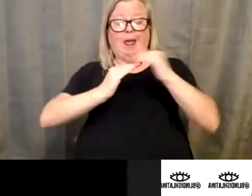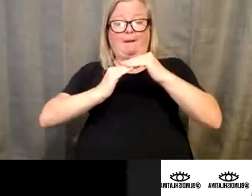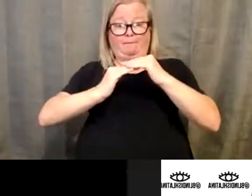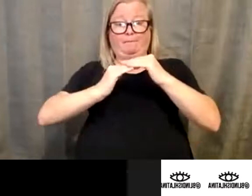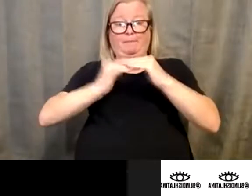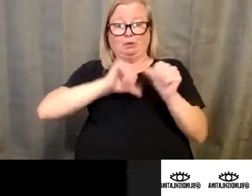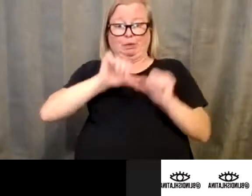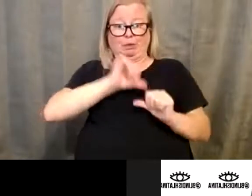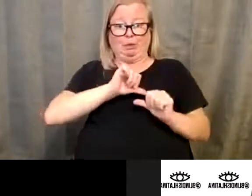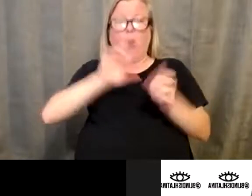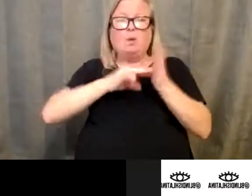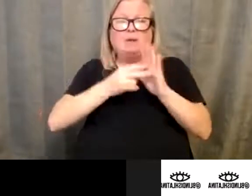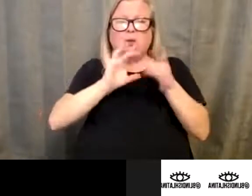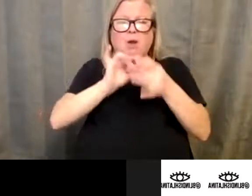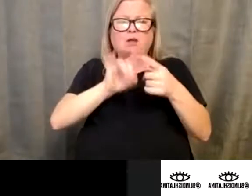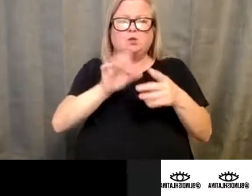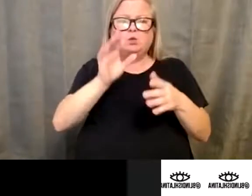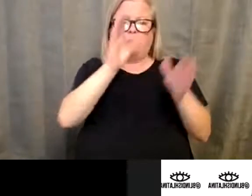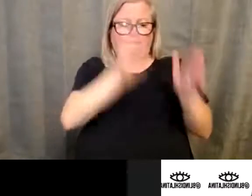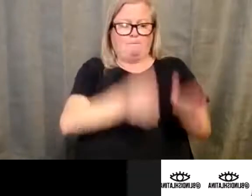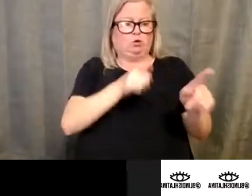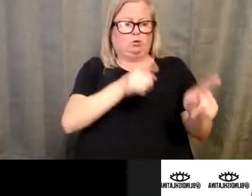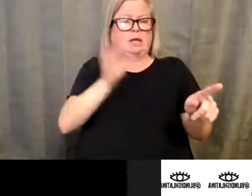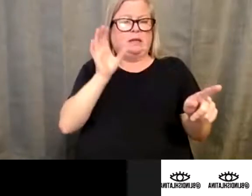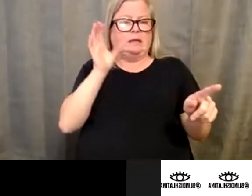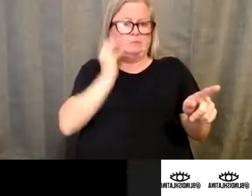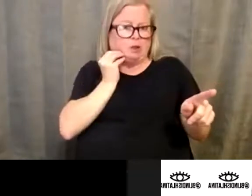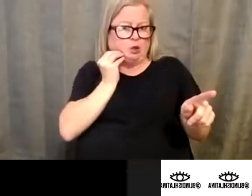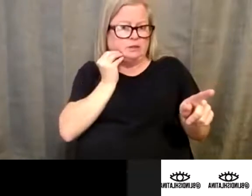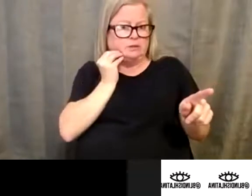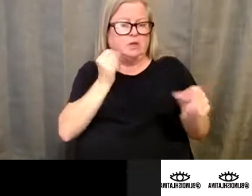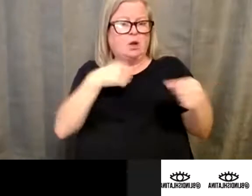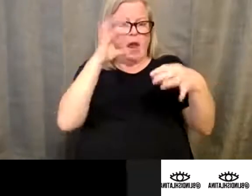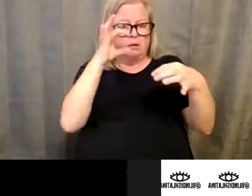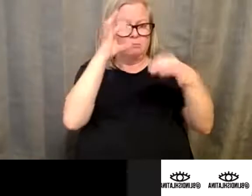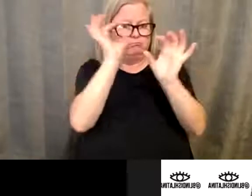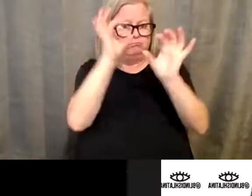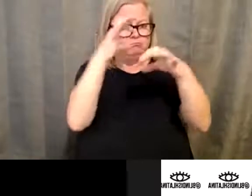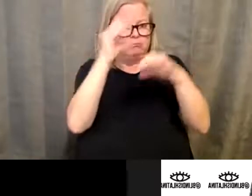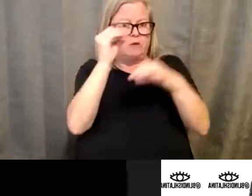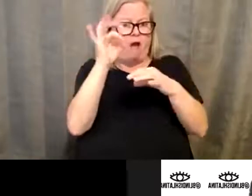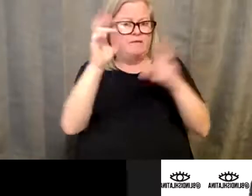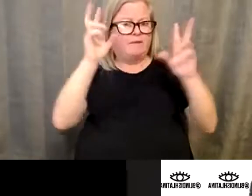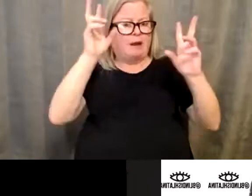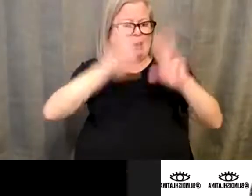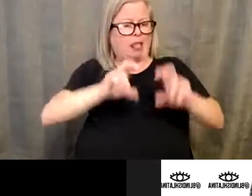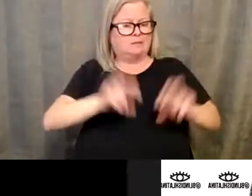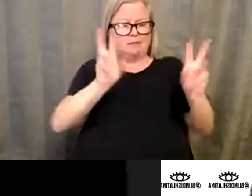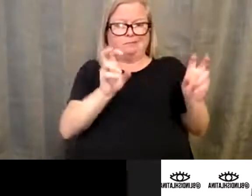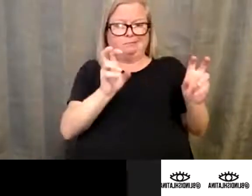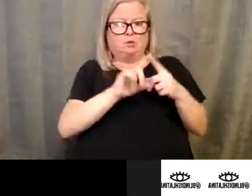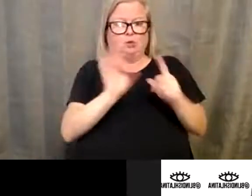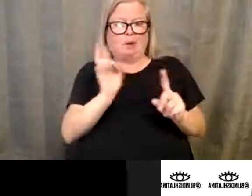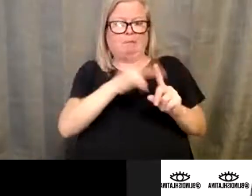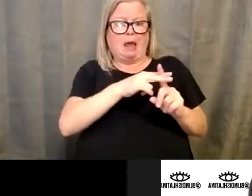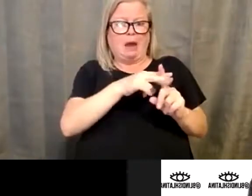for someone's experience. It's a lens that we can apply, a lens of analysis. You can see where